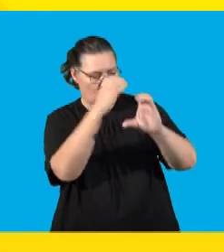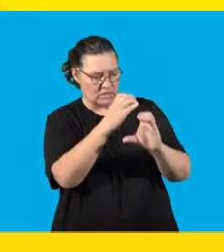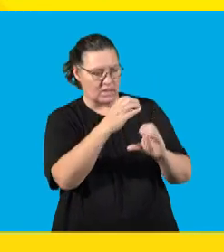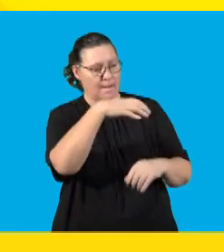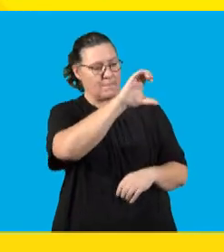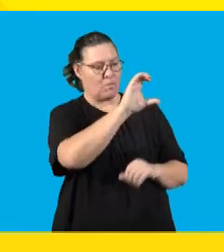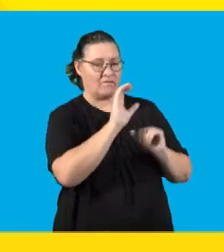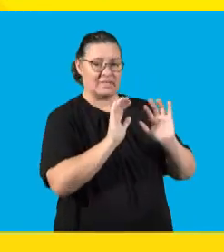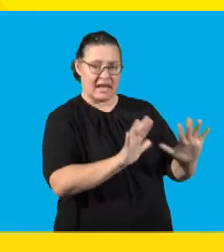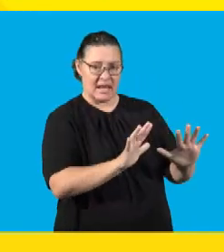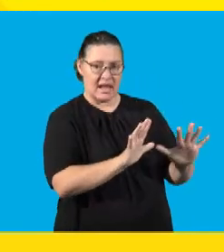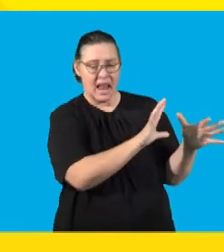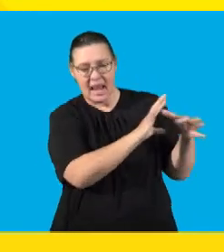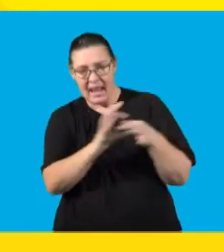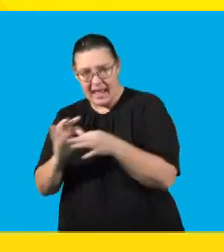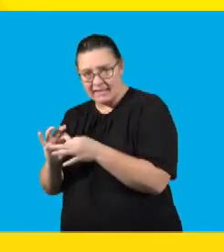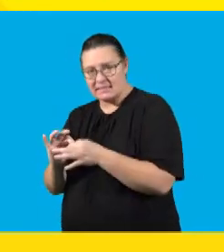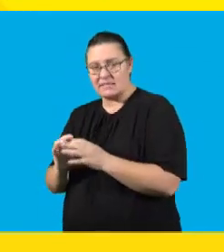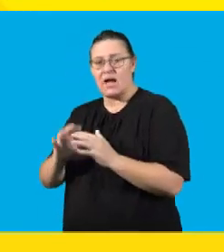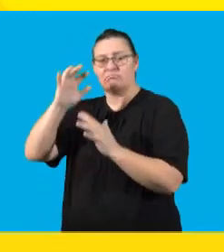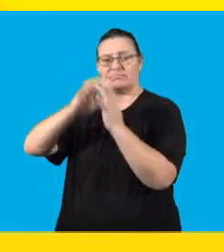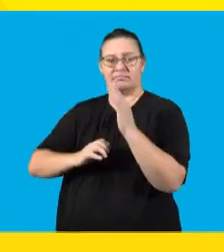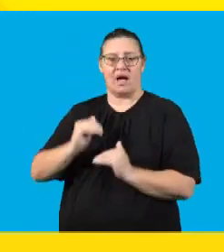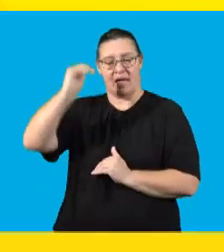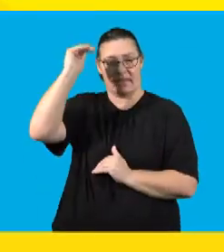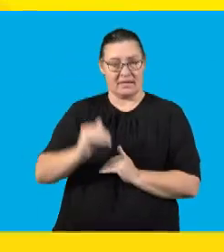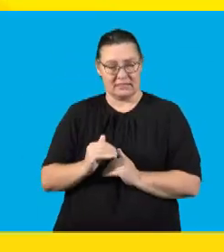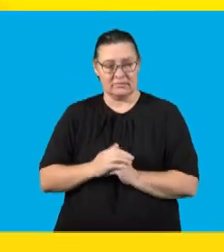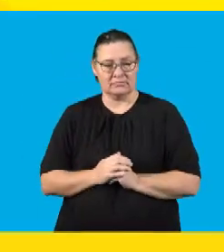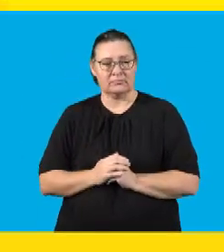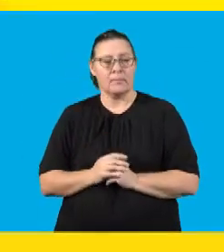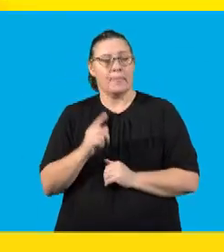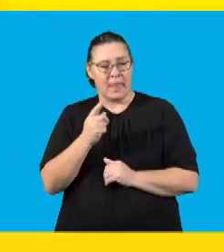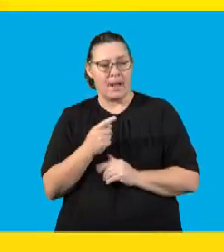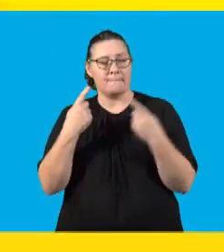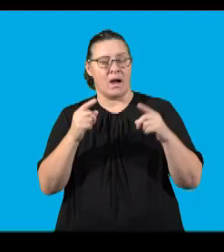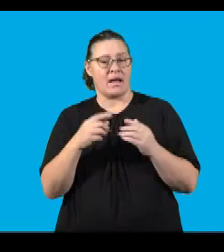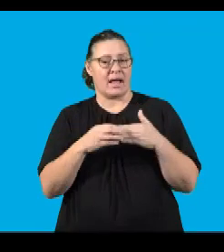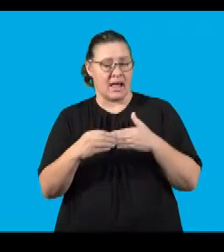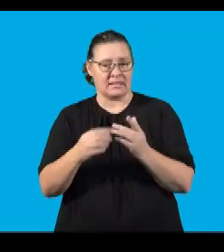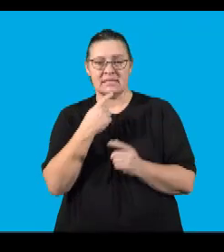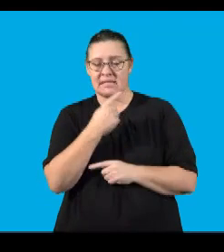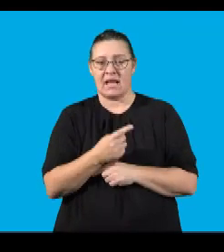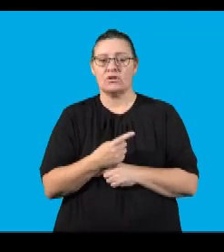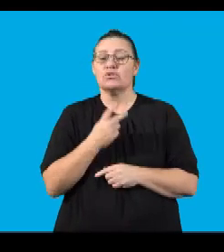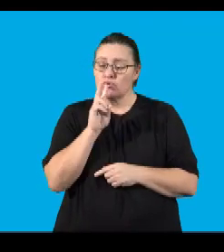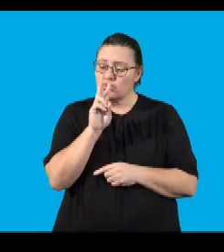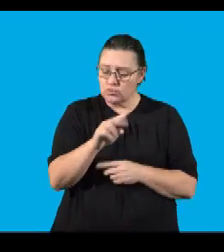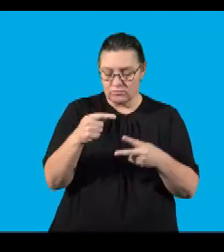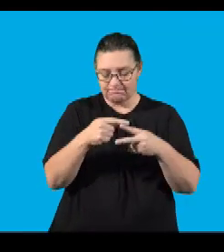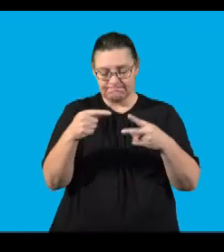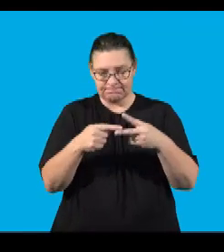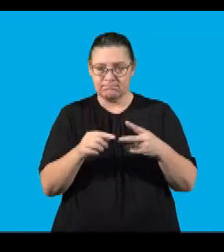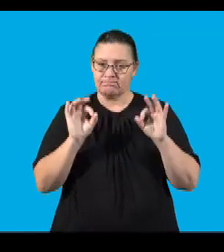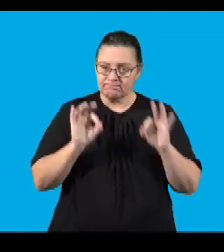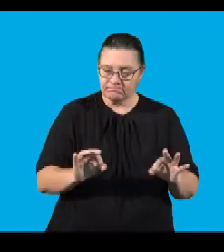of paragraph 10 and then links it to the rest of the article. The marking guideline says 2 valid aspects